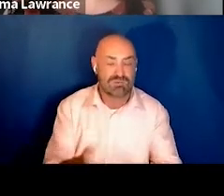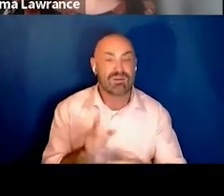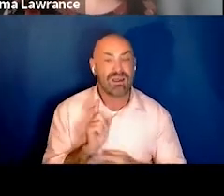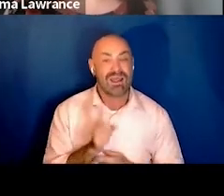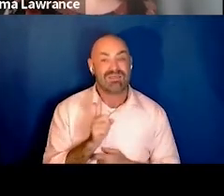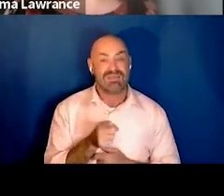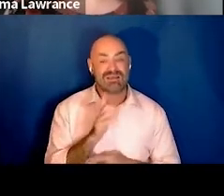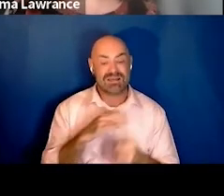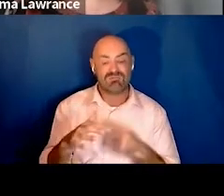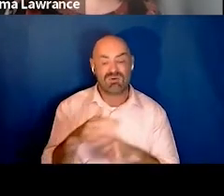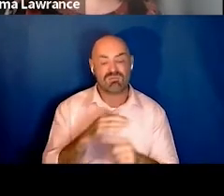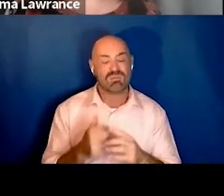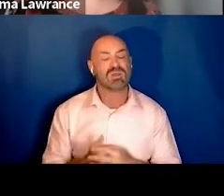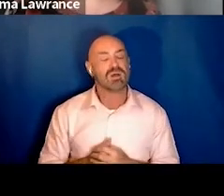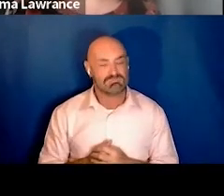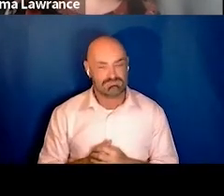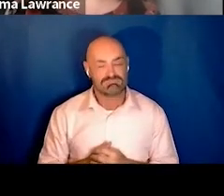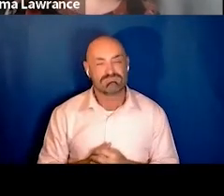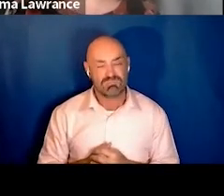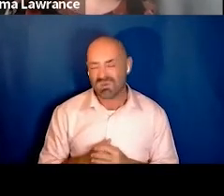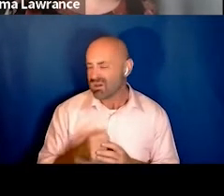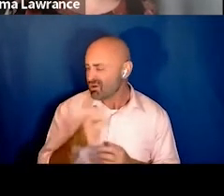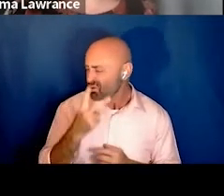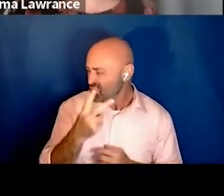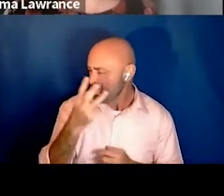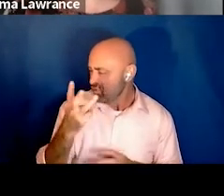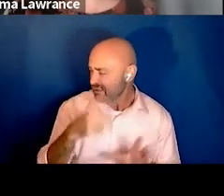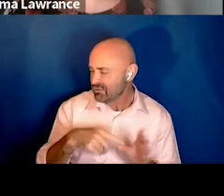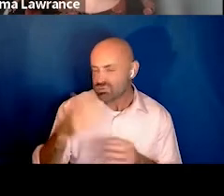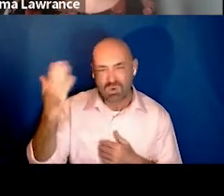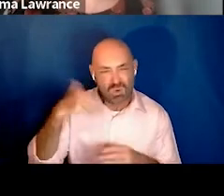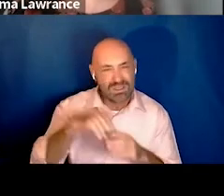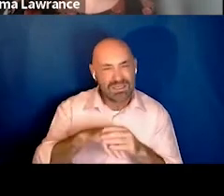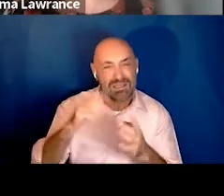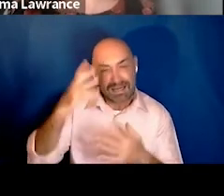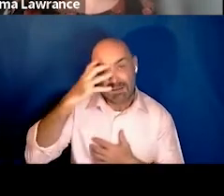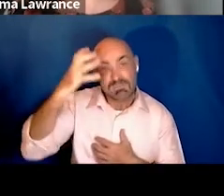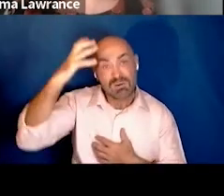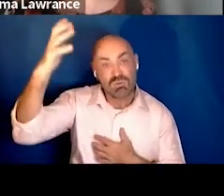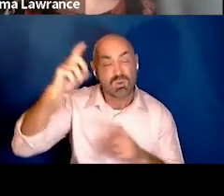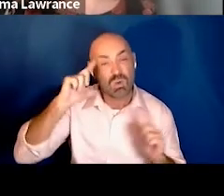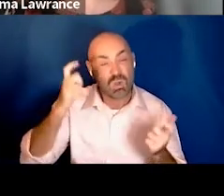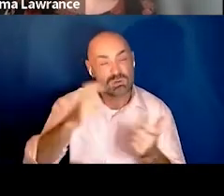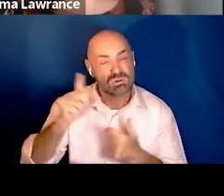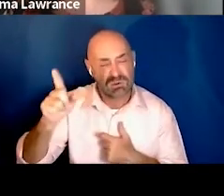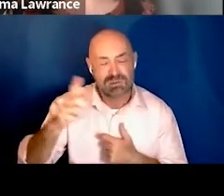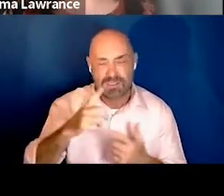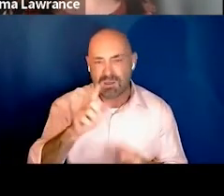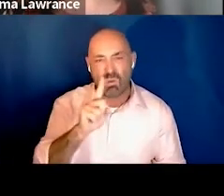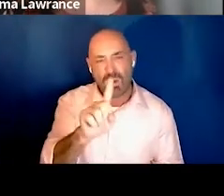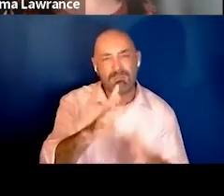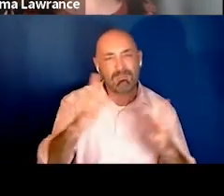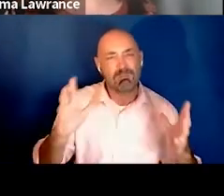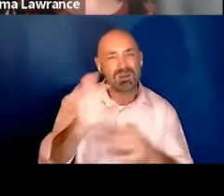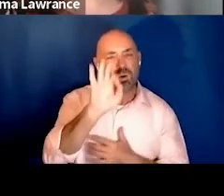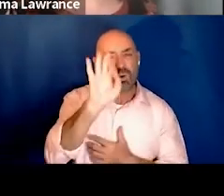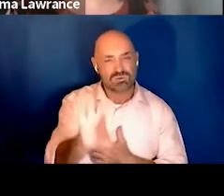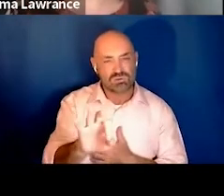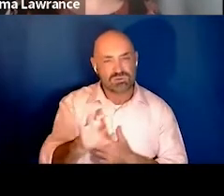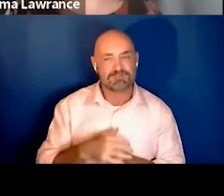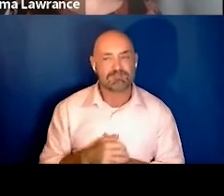environment in a few years ago at Imperial that we came to a question.